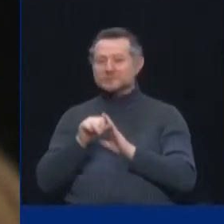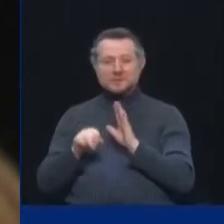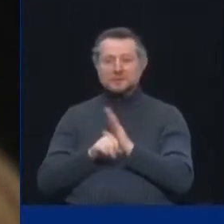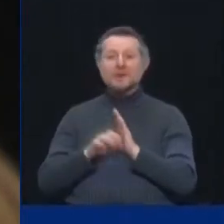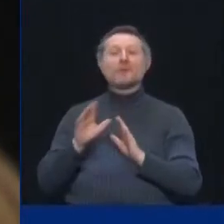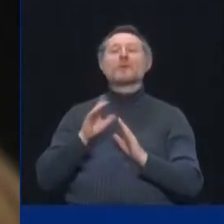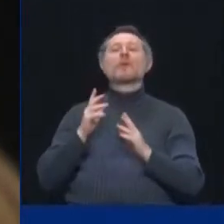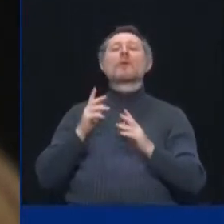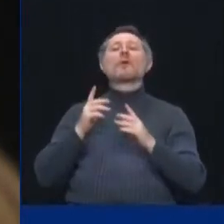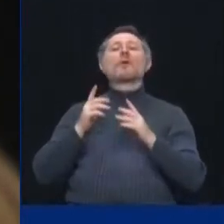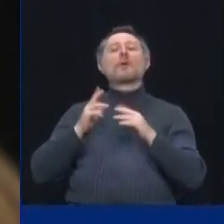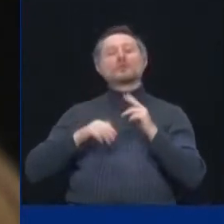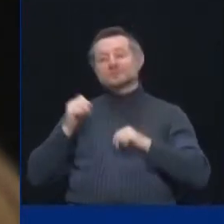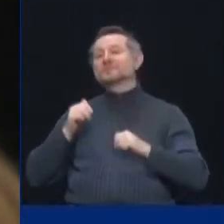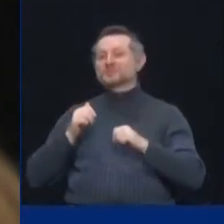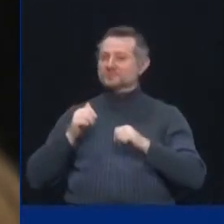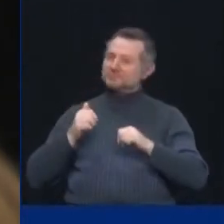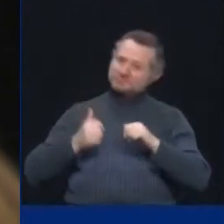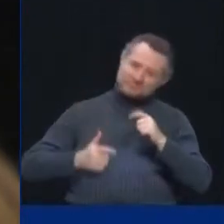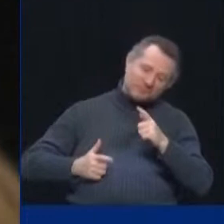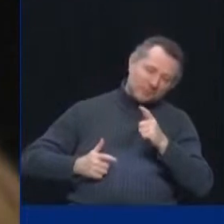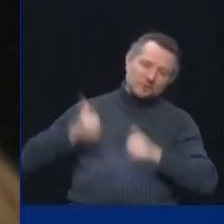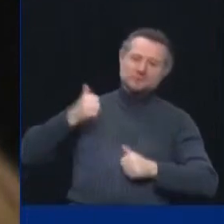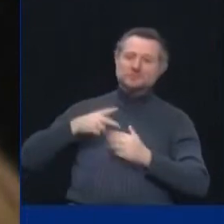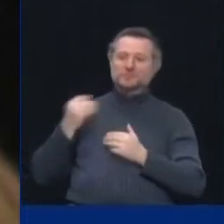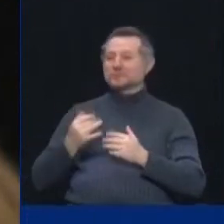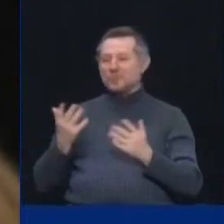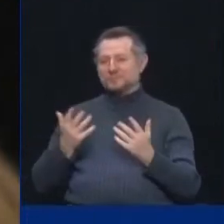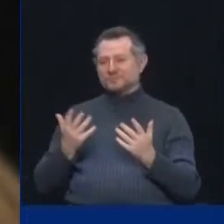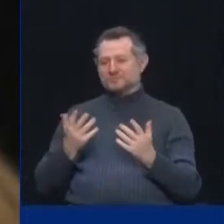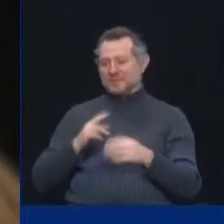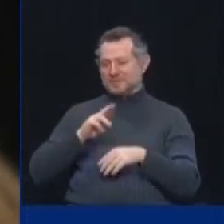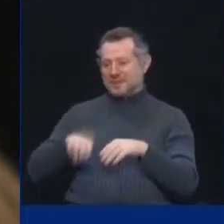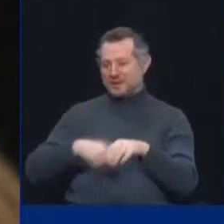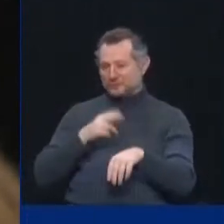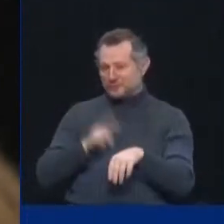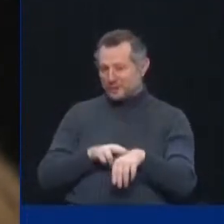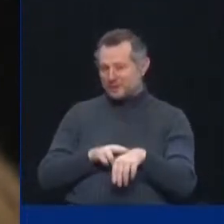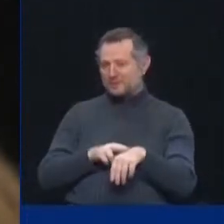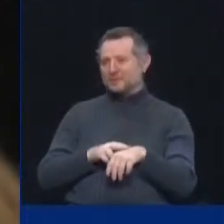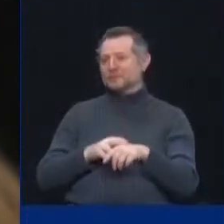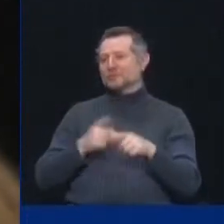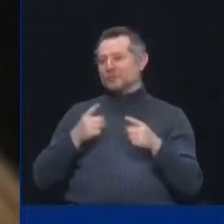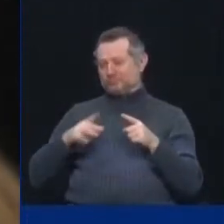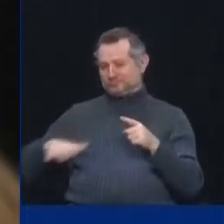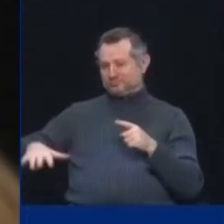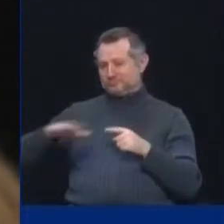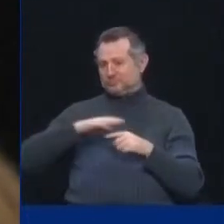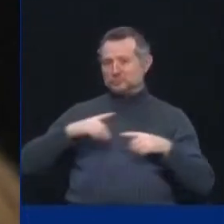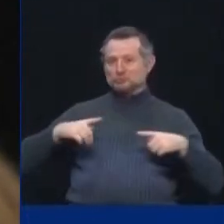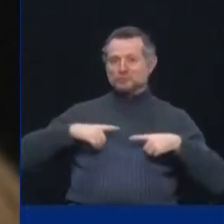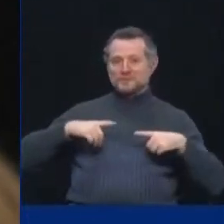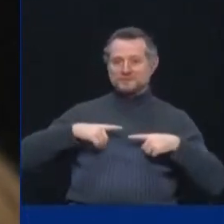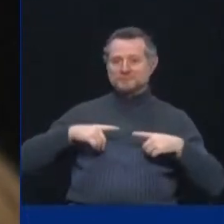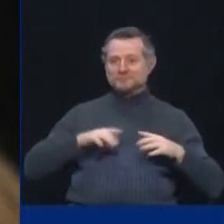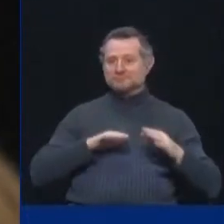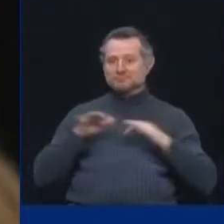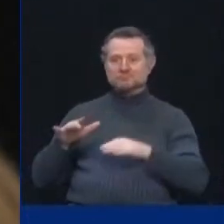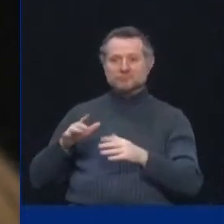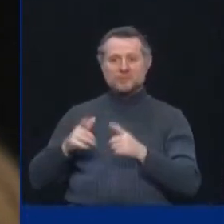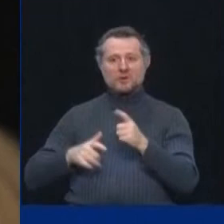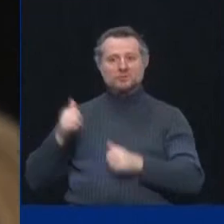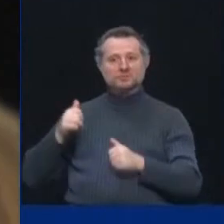largest NORC, naturally occurring retirement community, and again, not just the city, not just the state, the country. So Co-op